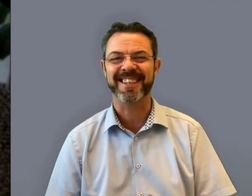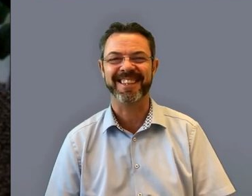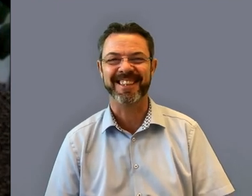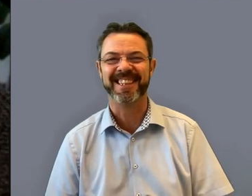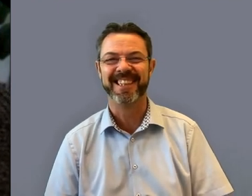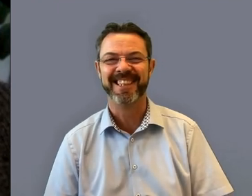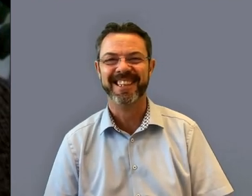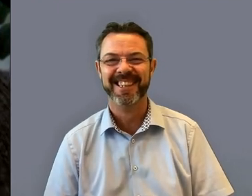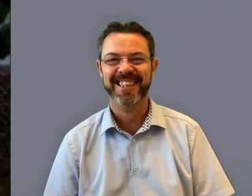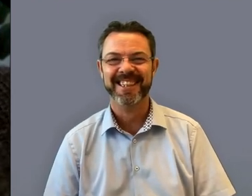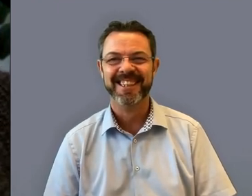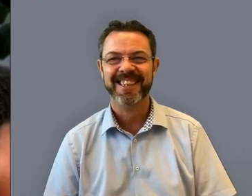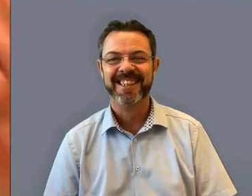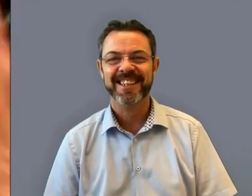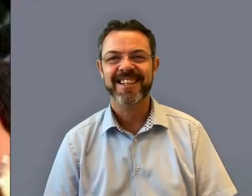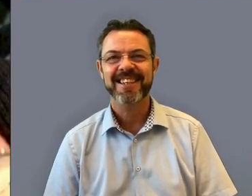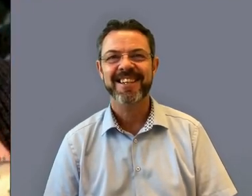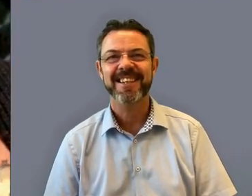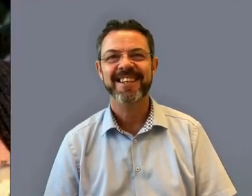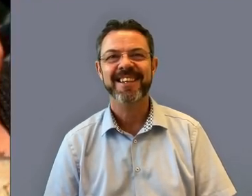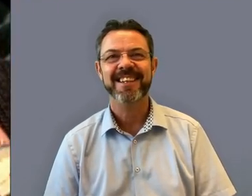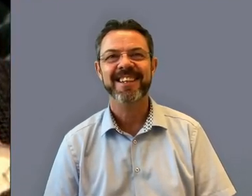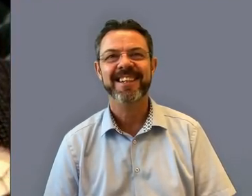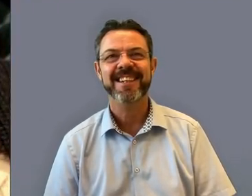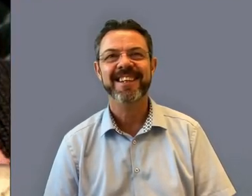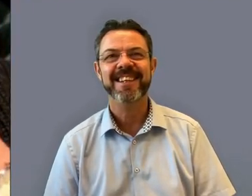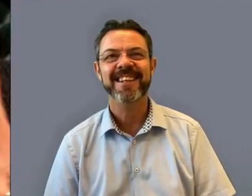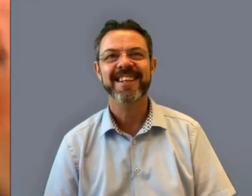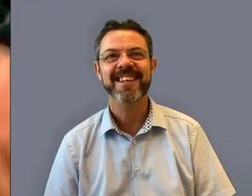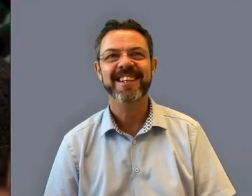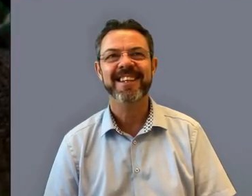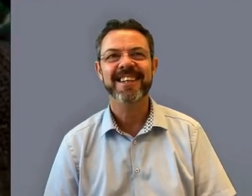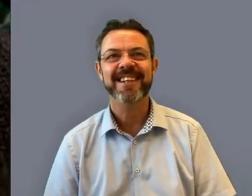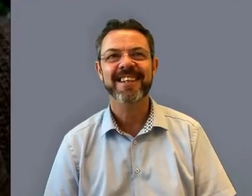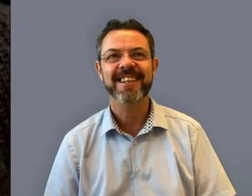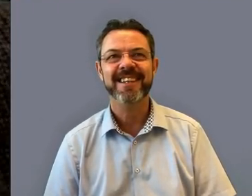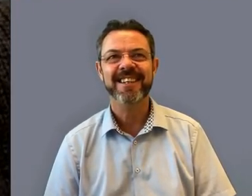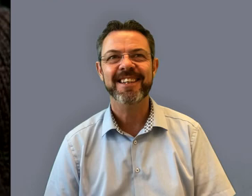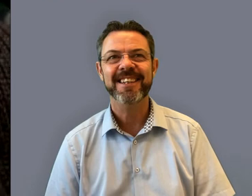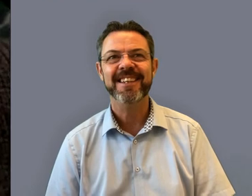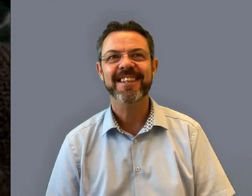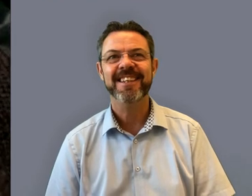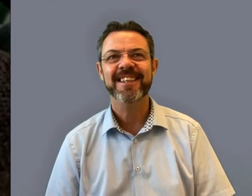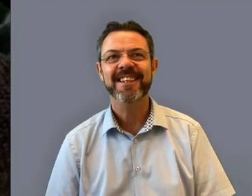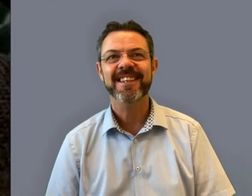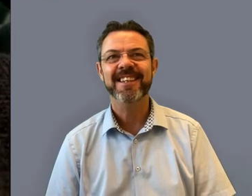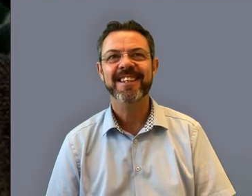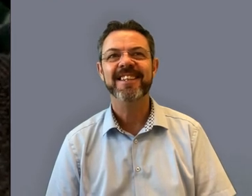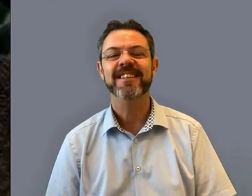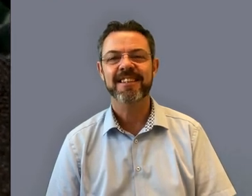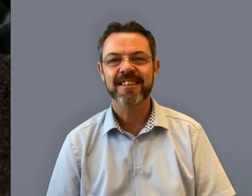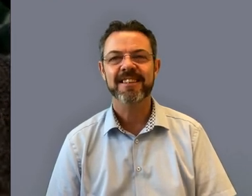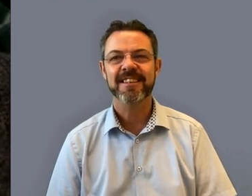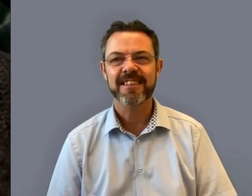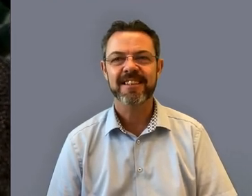space. Well, I mean, we're still going on. It's a tough environment for startups at the